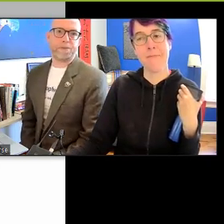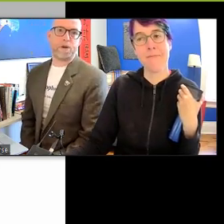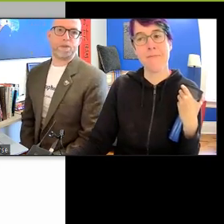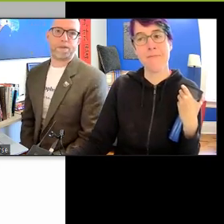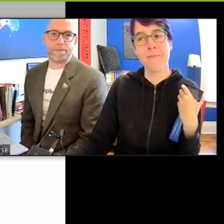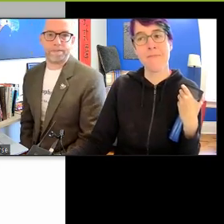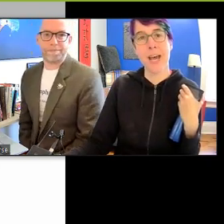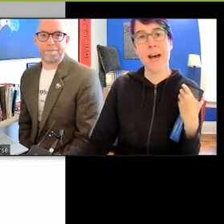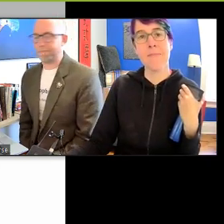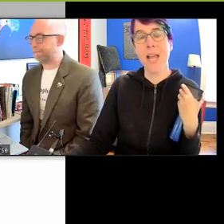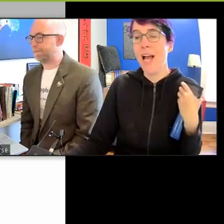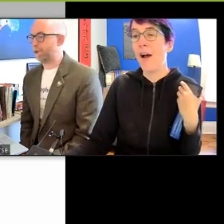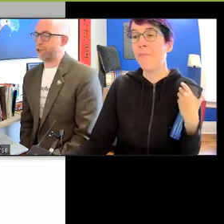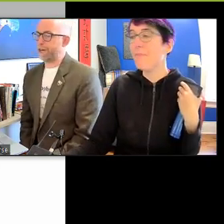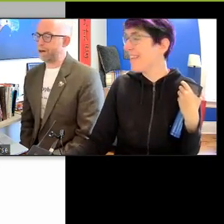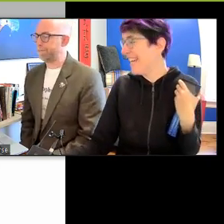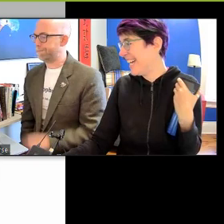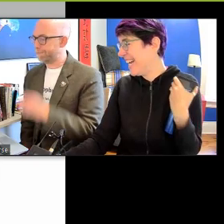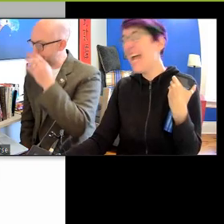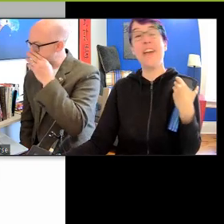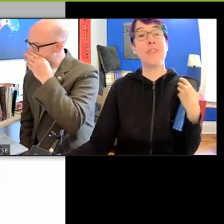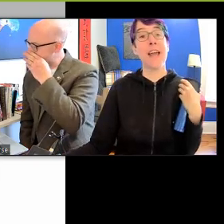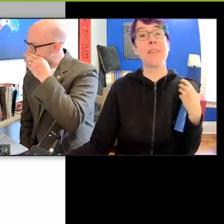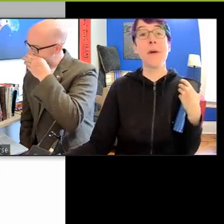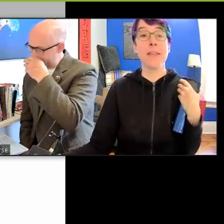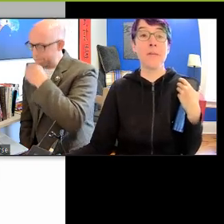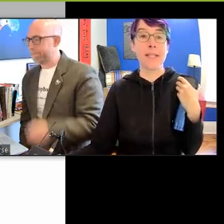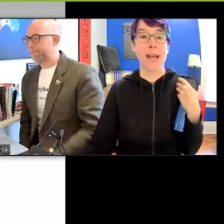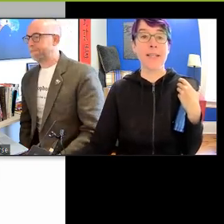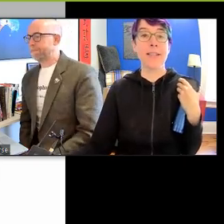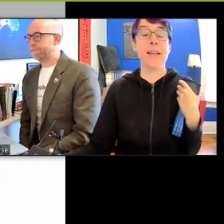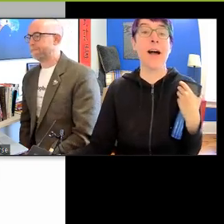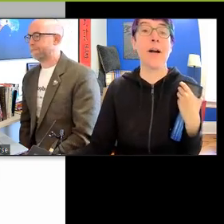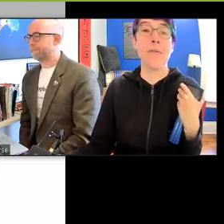The same don'ts. Yeah. Share. If you like the way that we